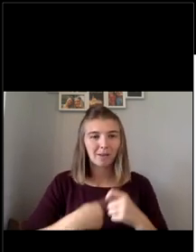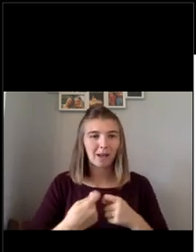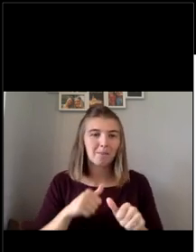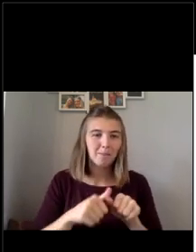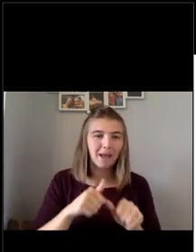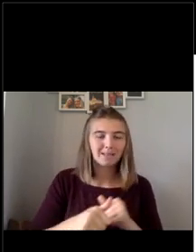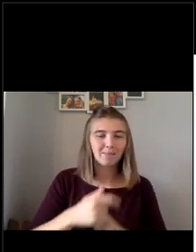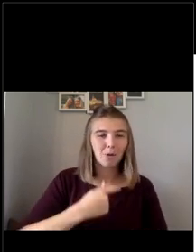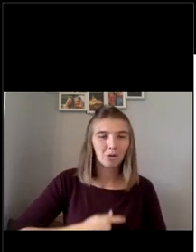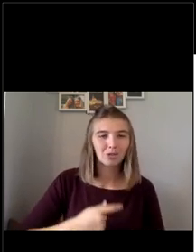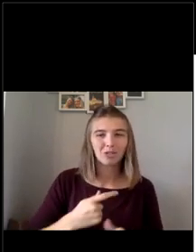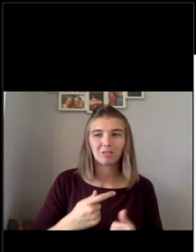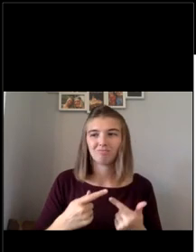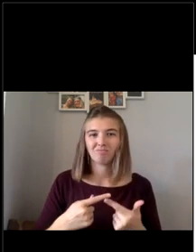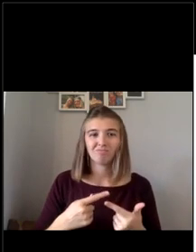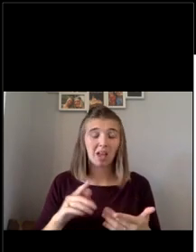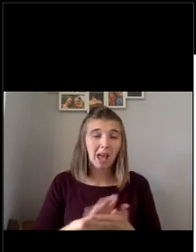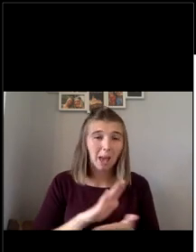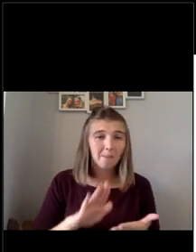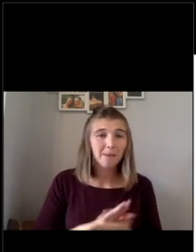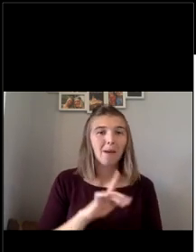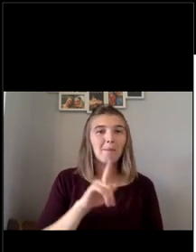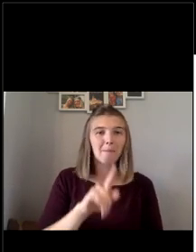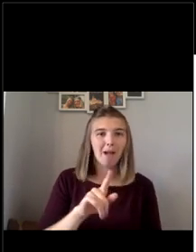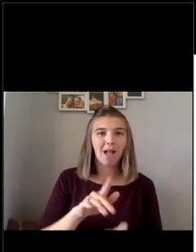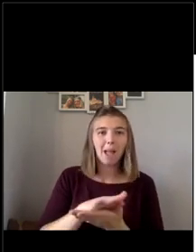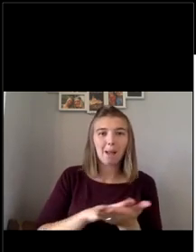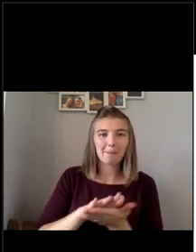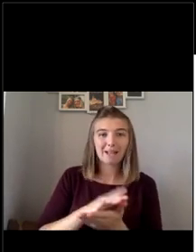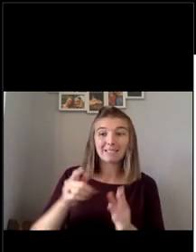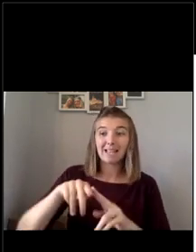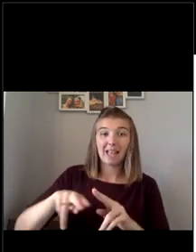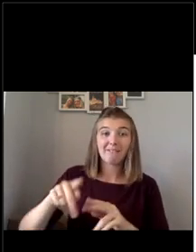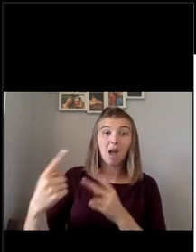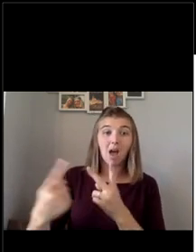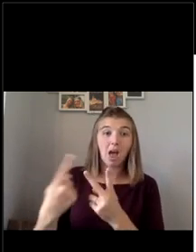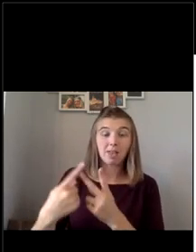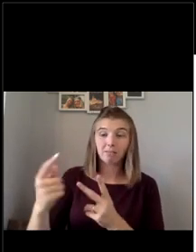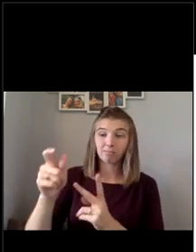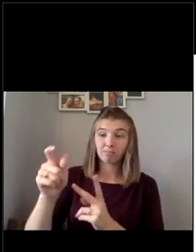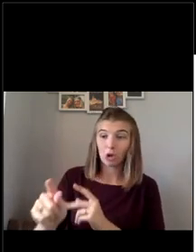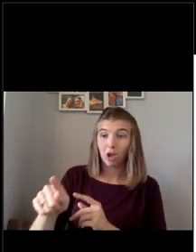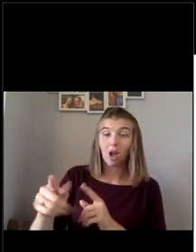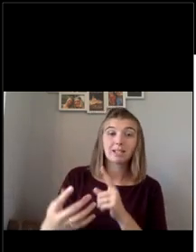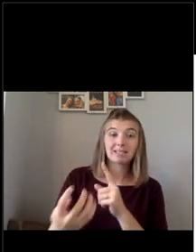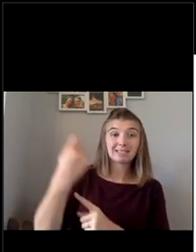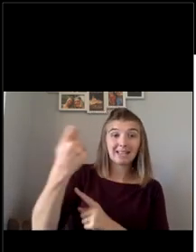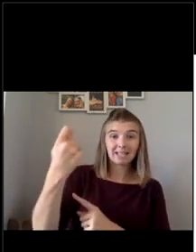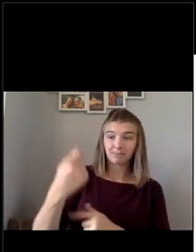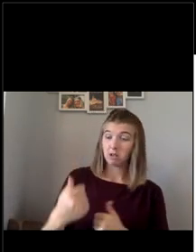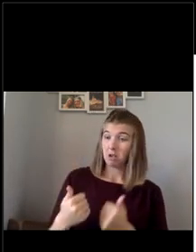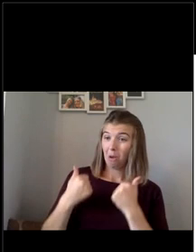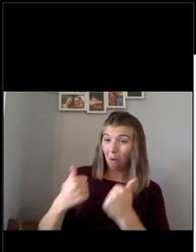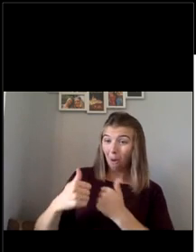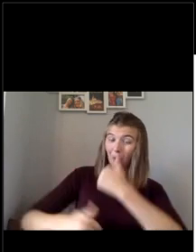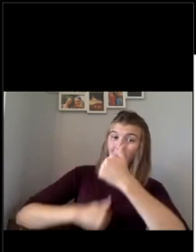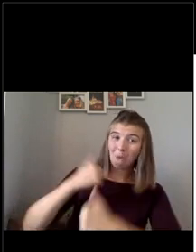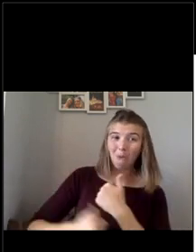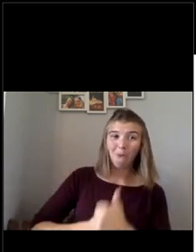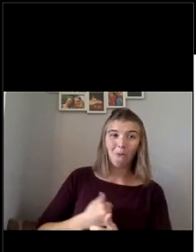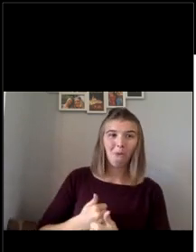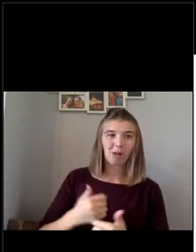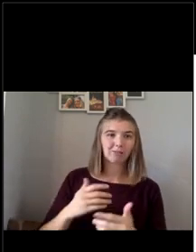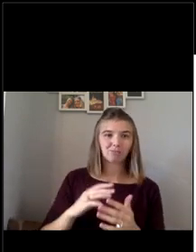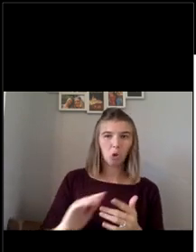be happy for other people and their success as well. And again, this is something I've incorporated in my group, is where